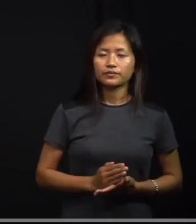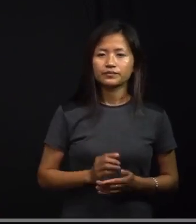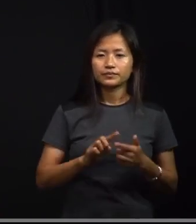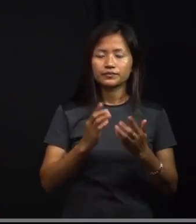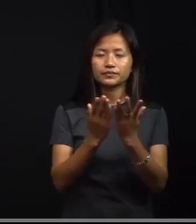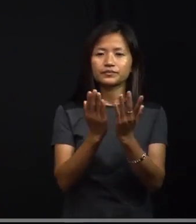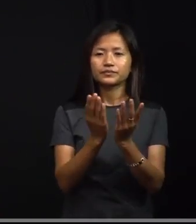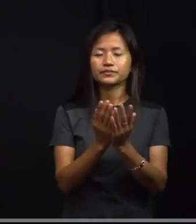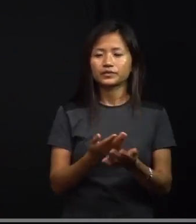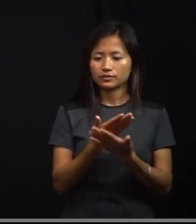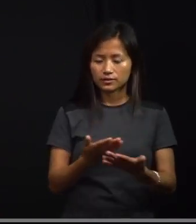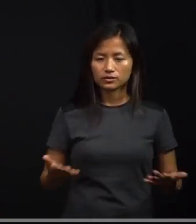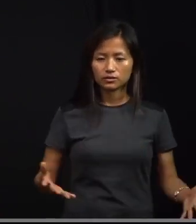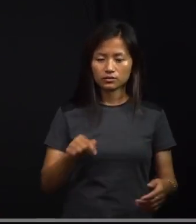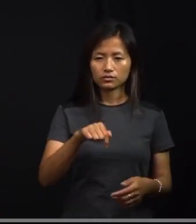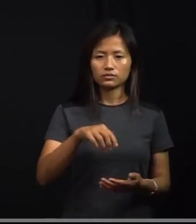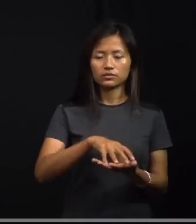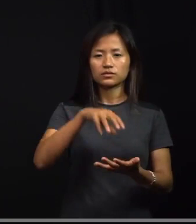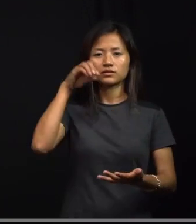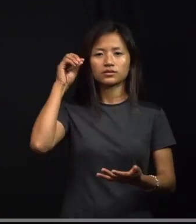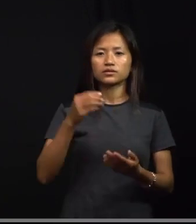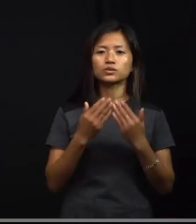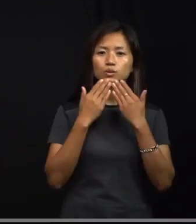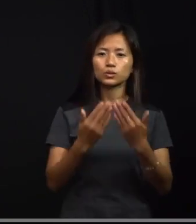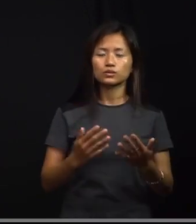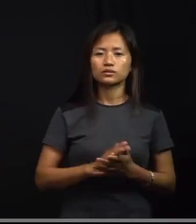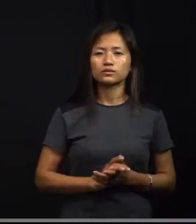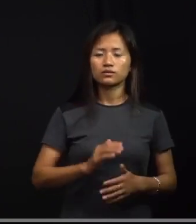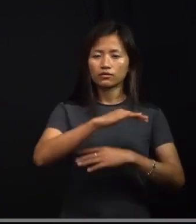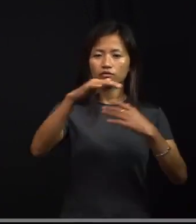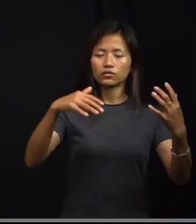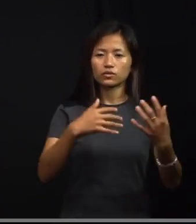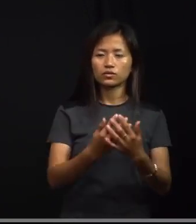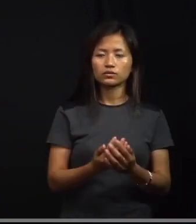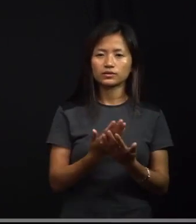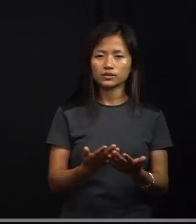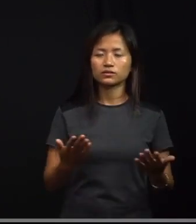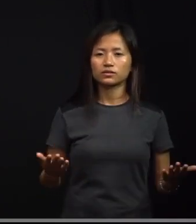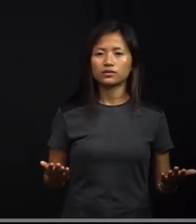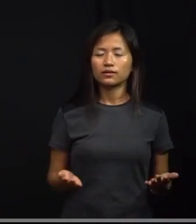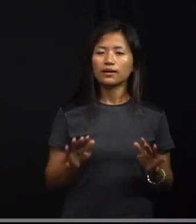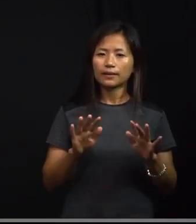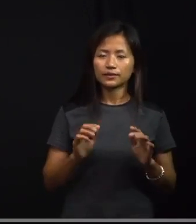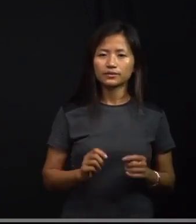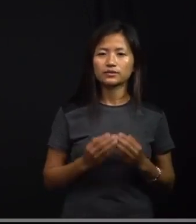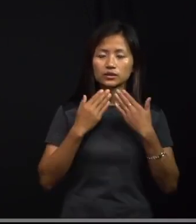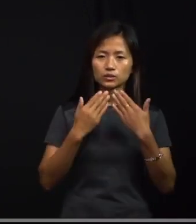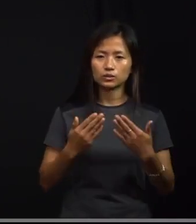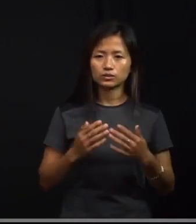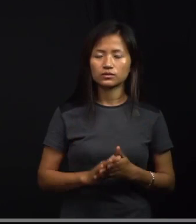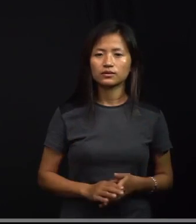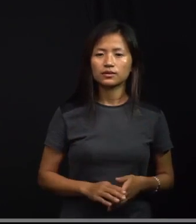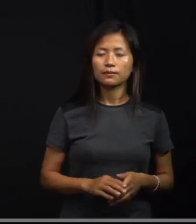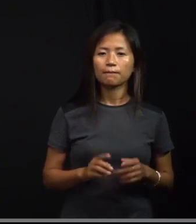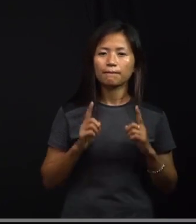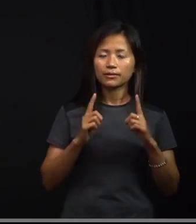doesn't mean only the things that you're learning in school, but the overall things that are happening to you. So it is not an end, but it